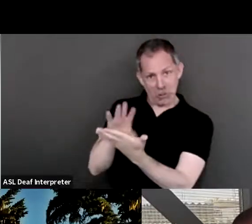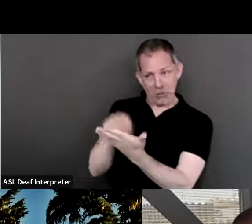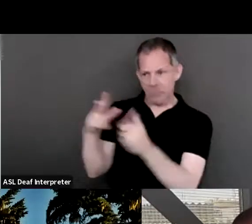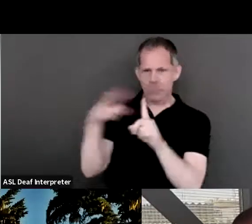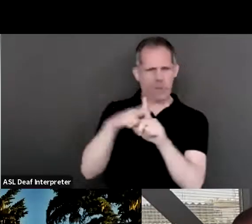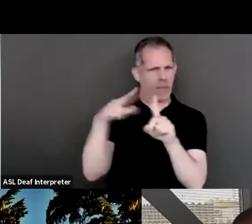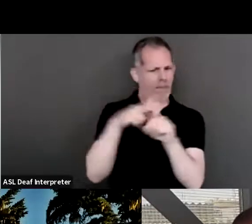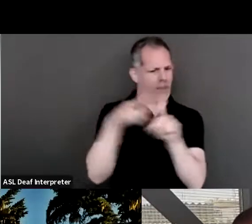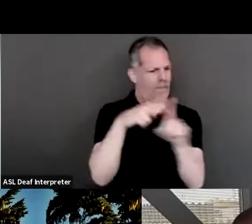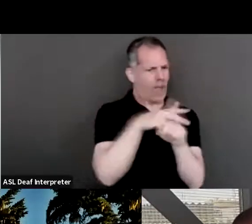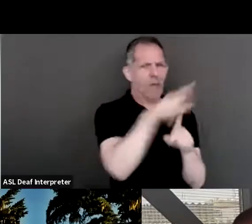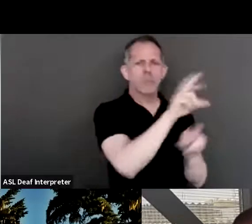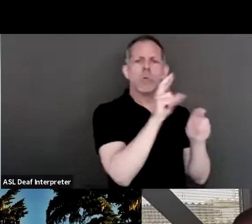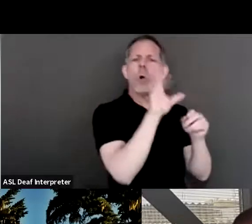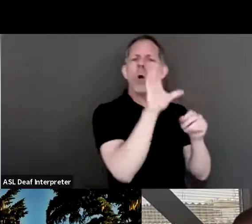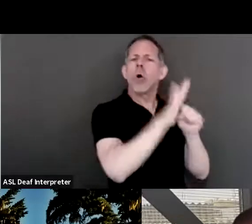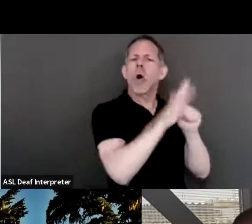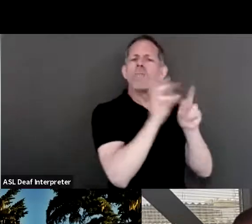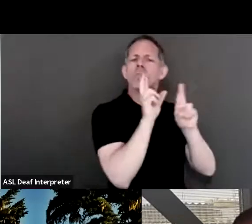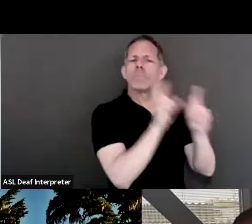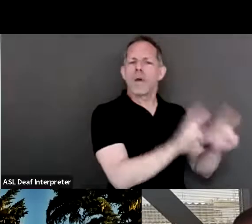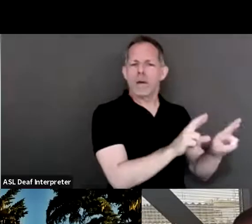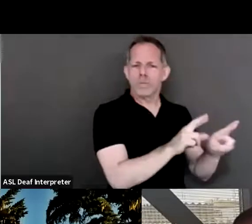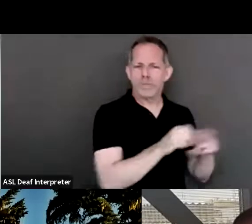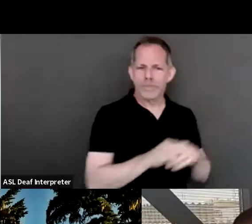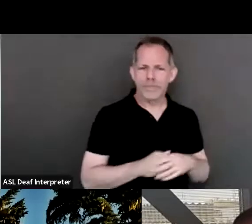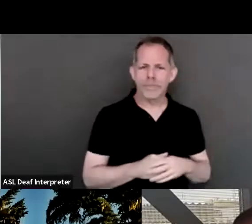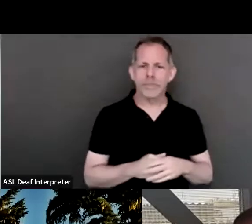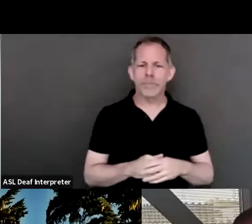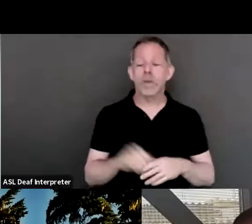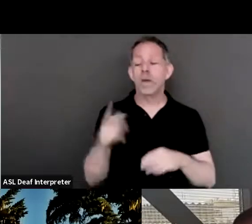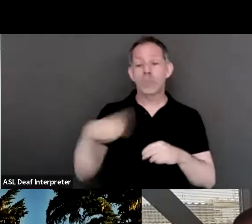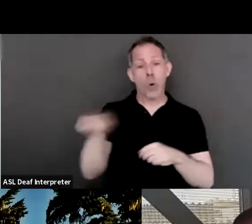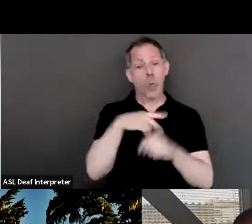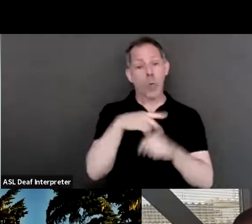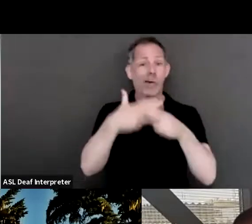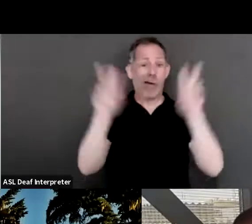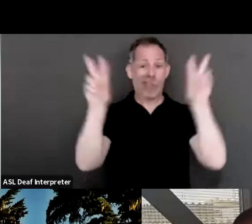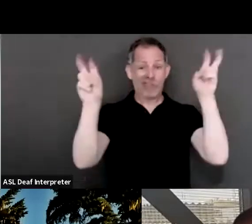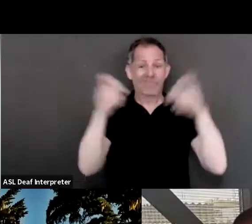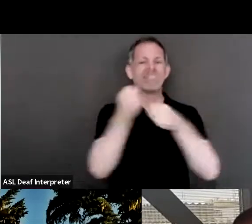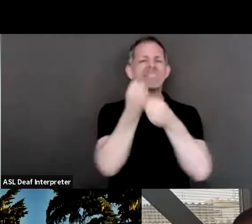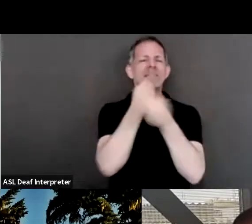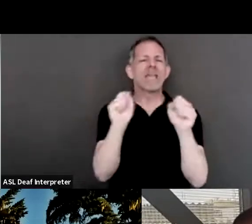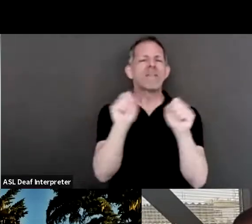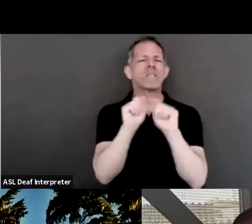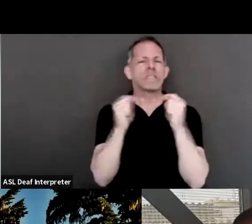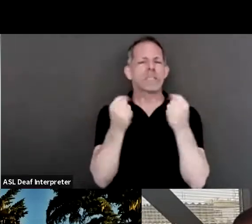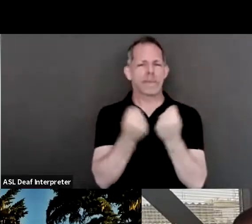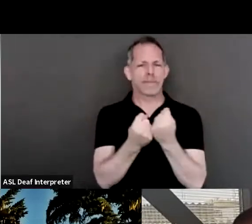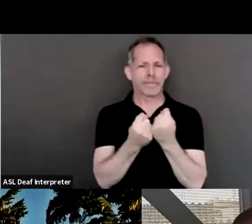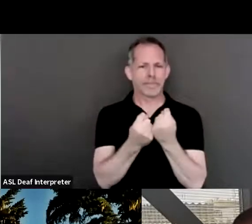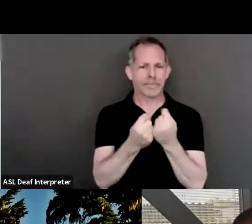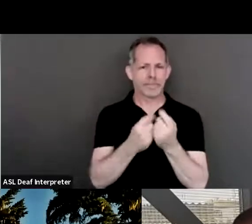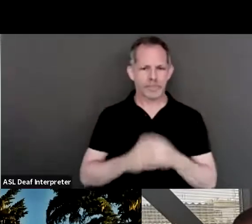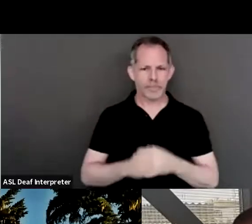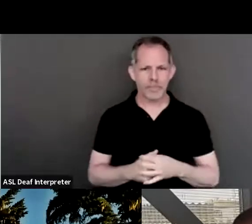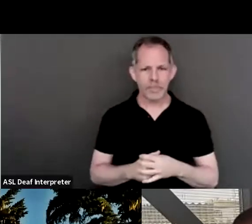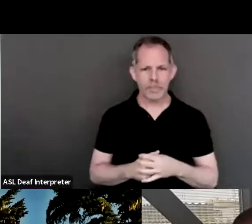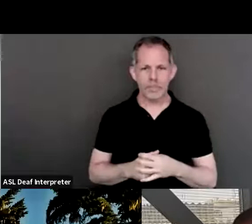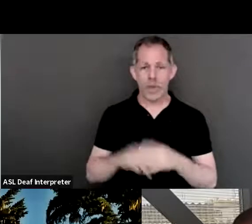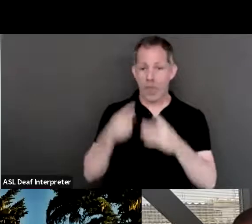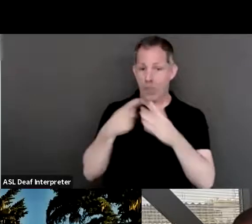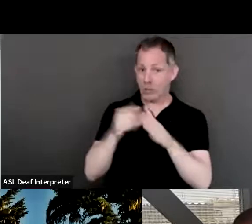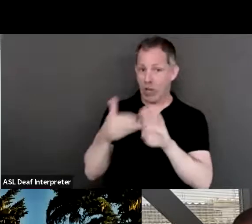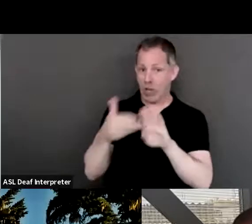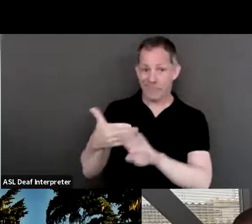implemented what we call safe teams during very early in the COVID pandemic. Similar to the outreach that's